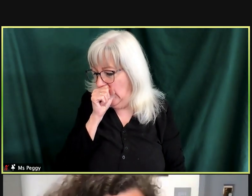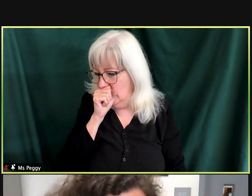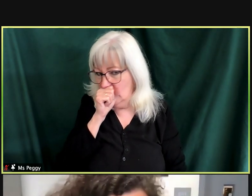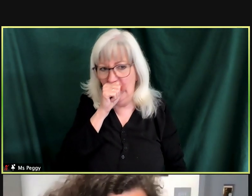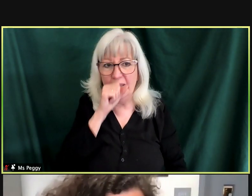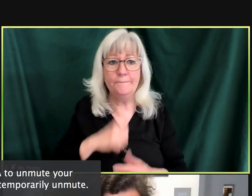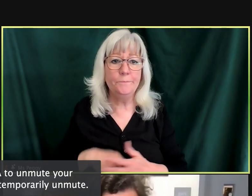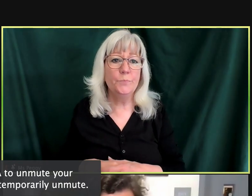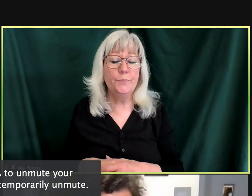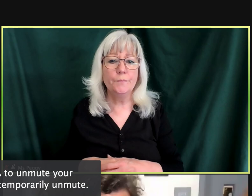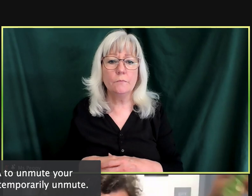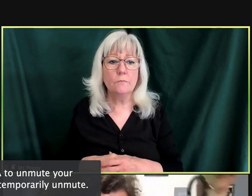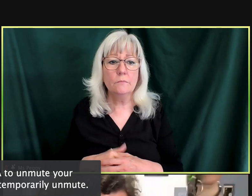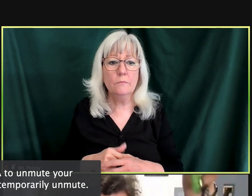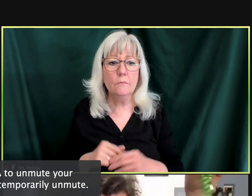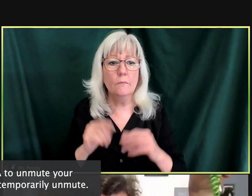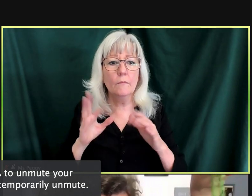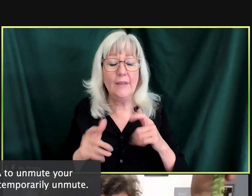And